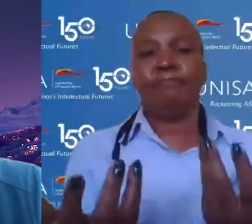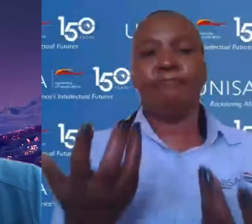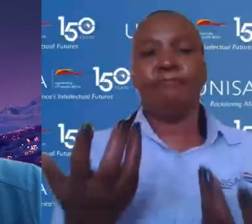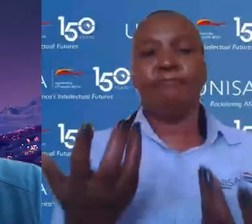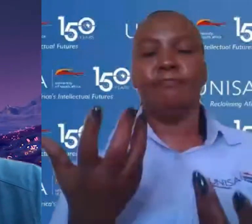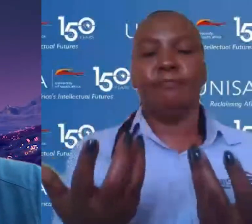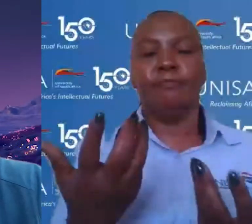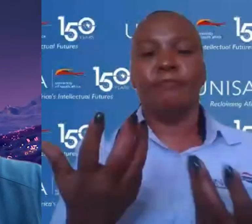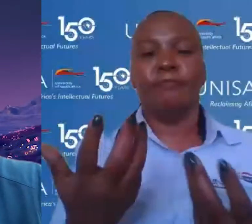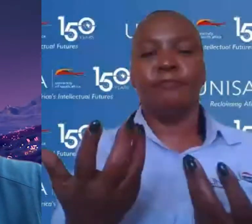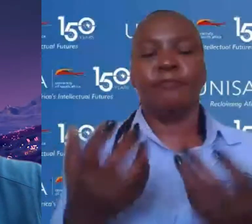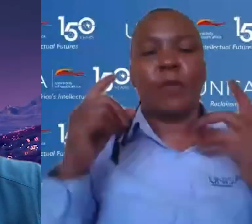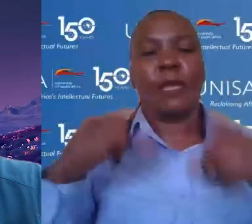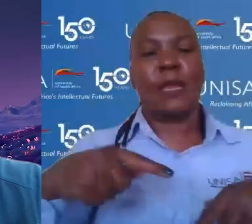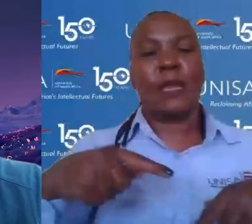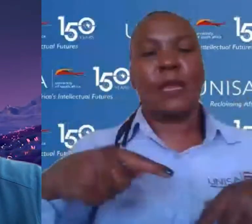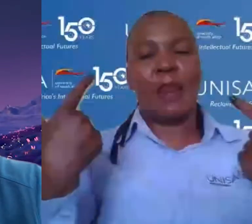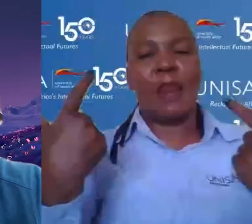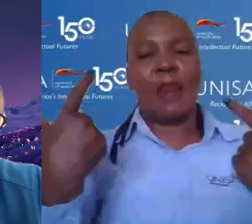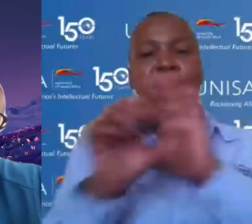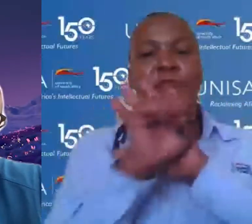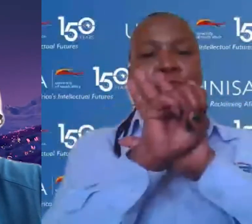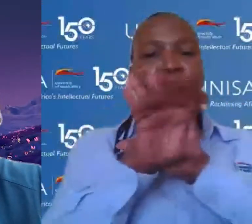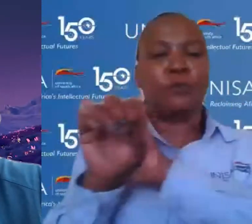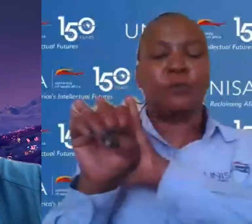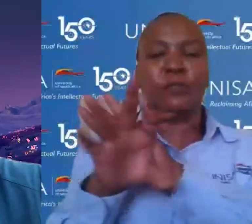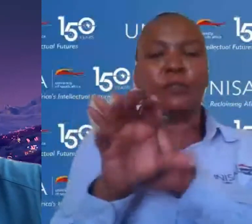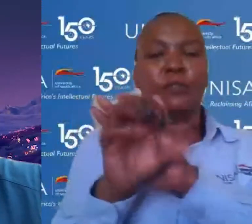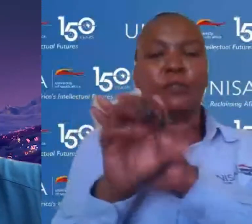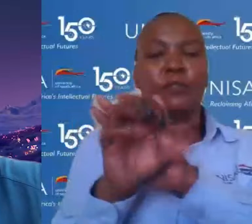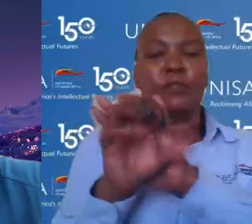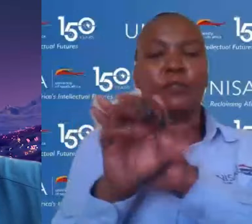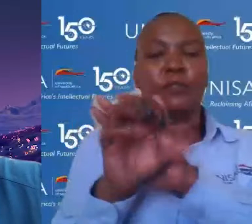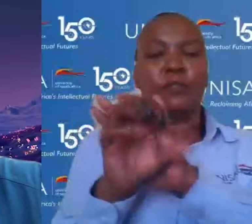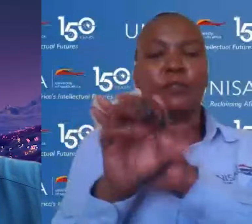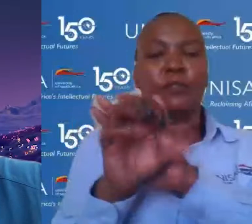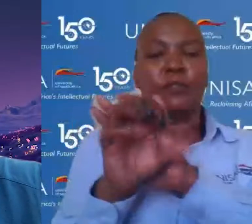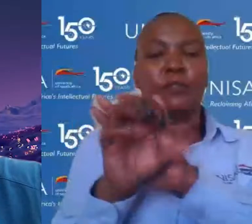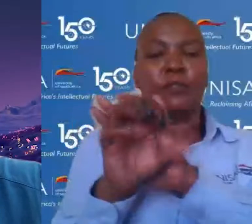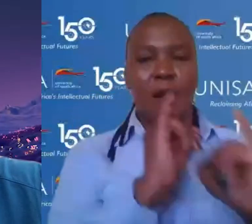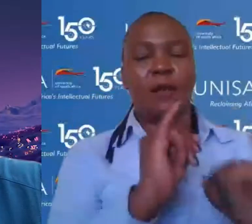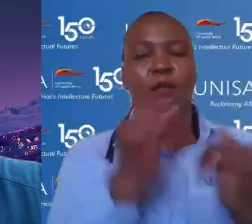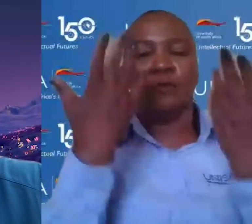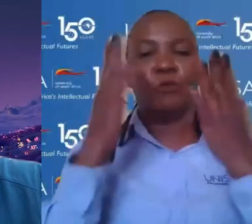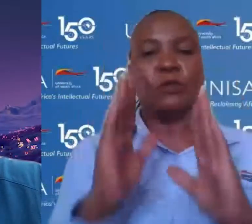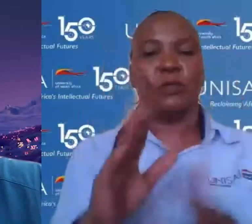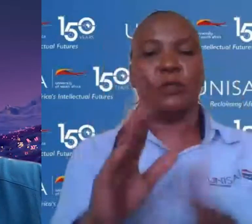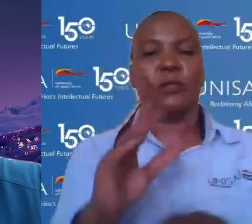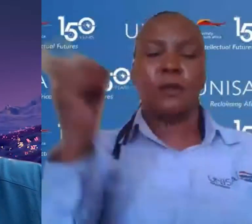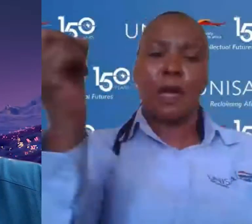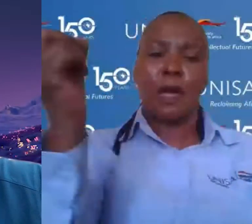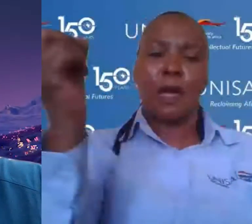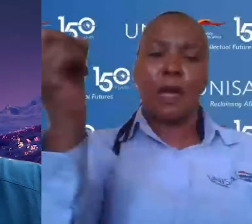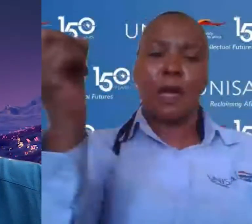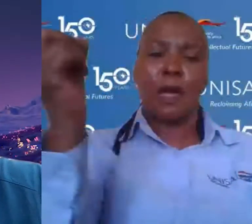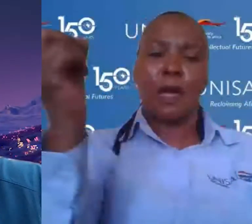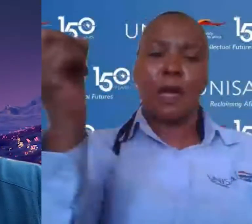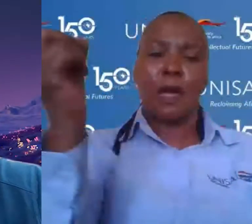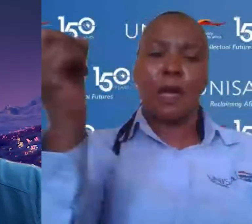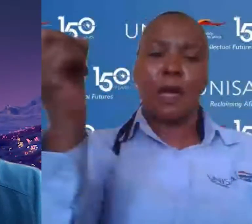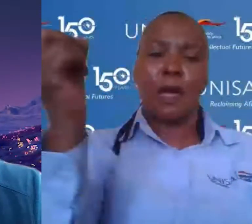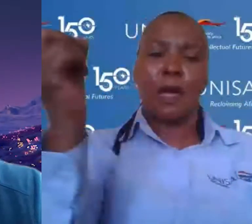live broadcast. So we'll occasionally invite, students to come in and talk about